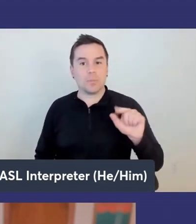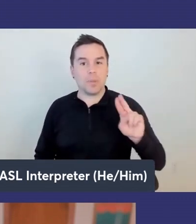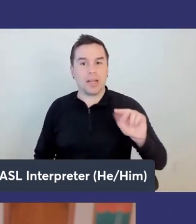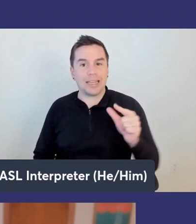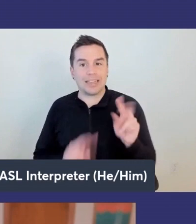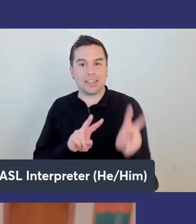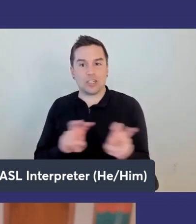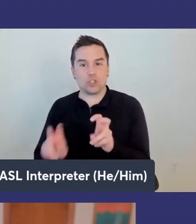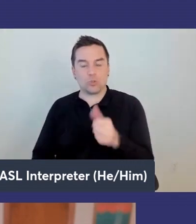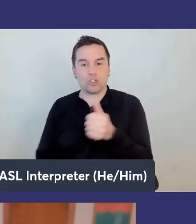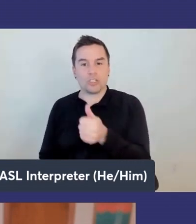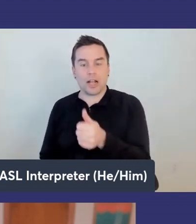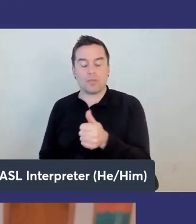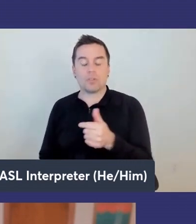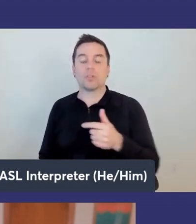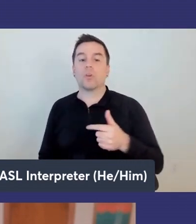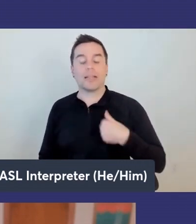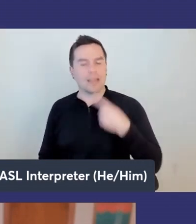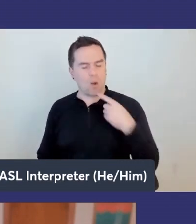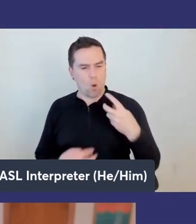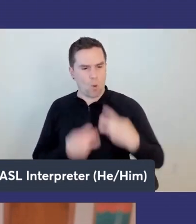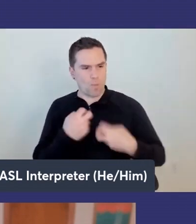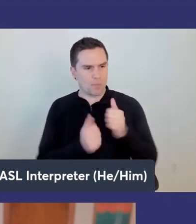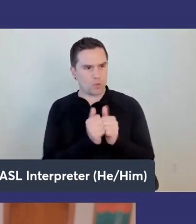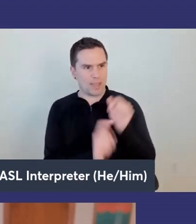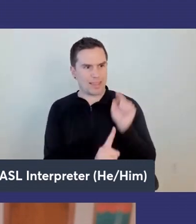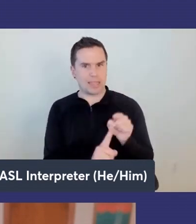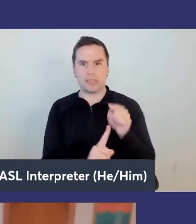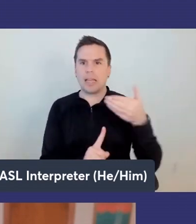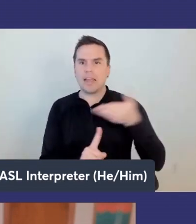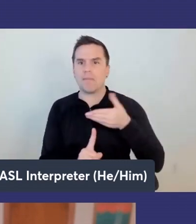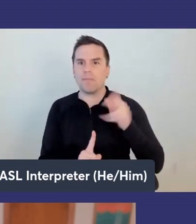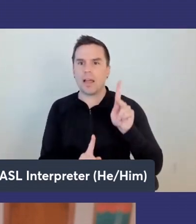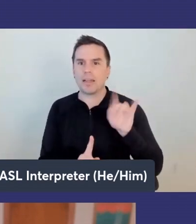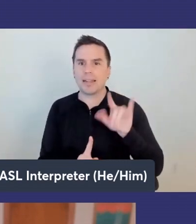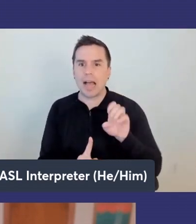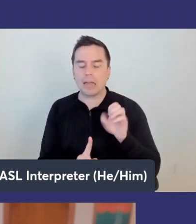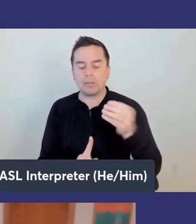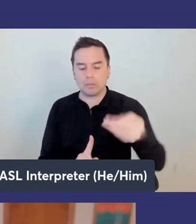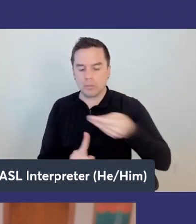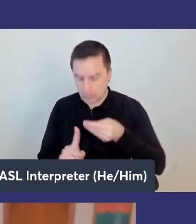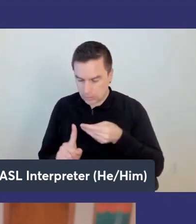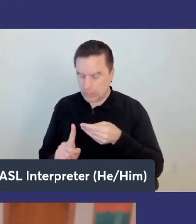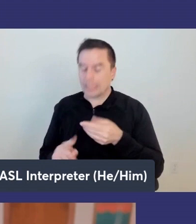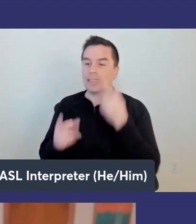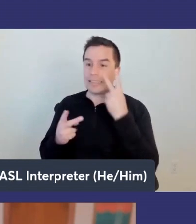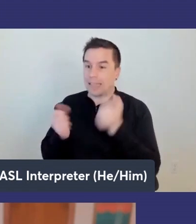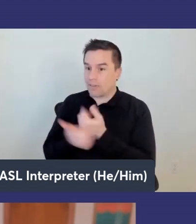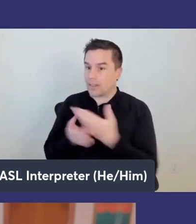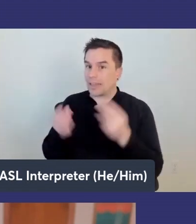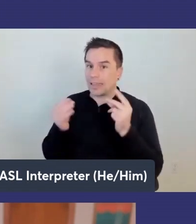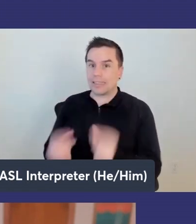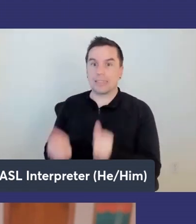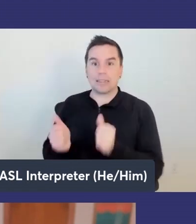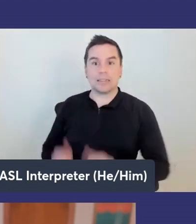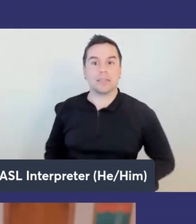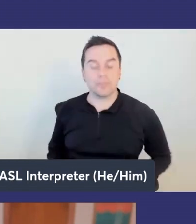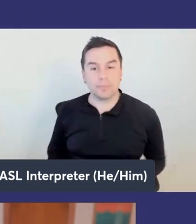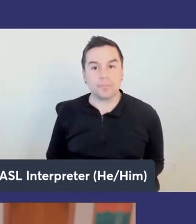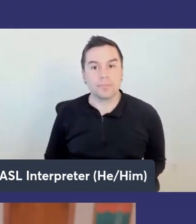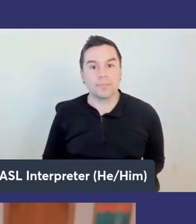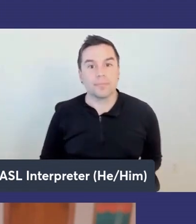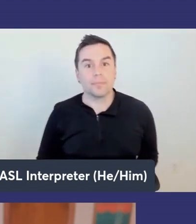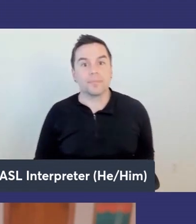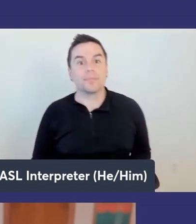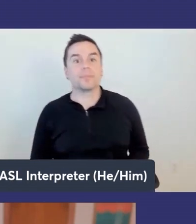sees everything that I'm seeing, sort of instantly, with giving access to one area of the tool. So go ahead. Yeah, I was going to say, that